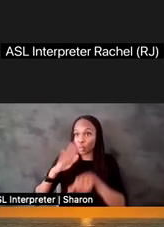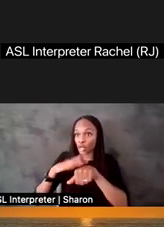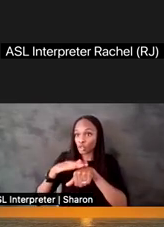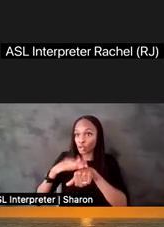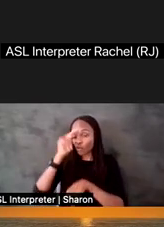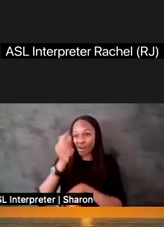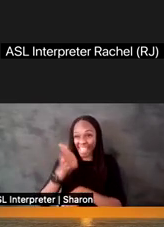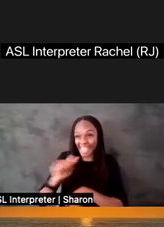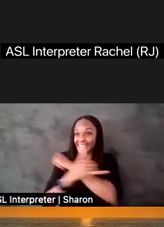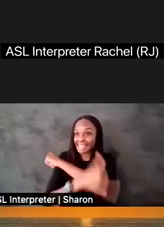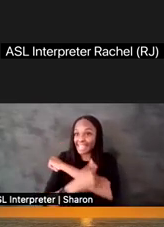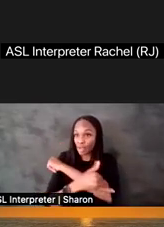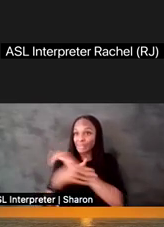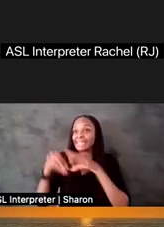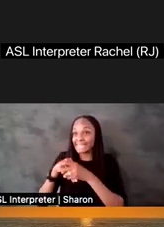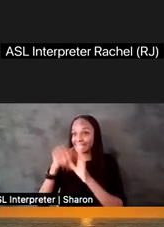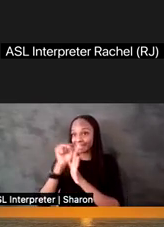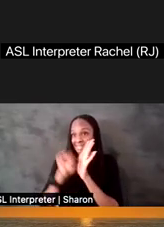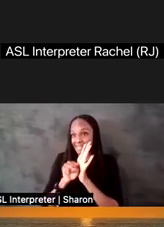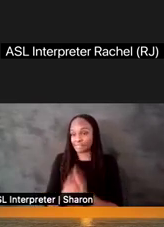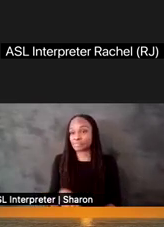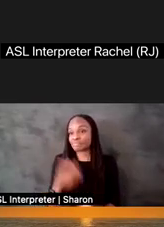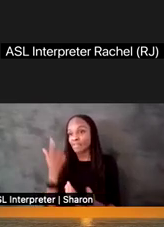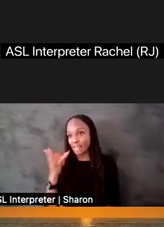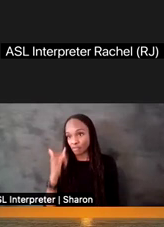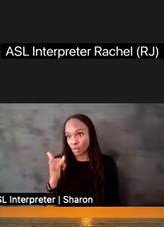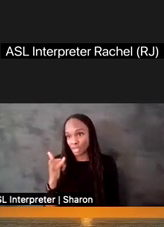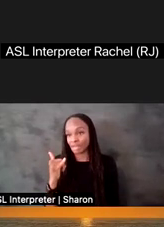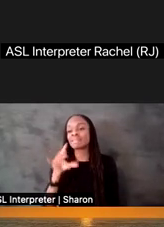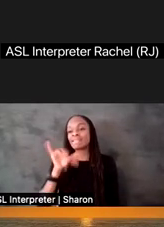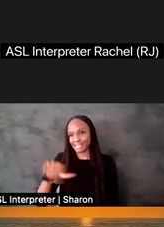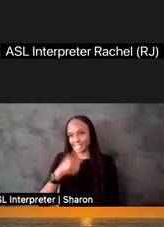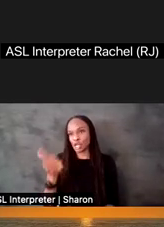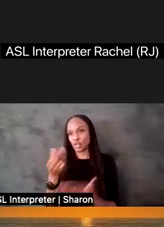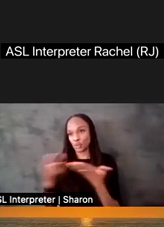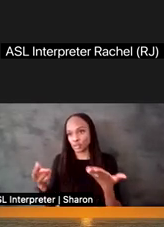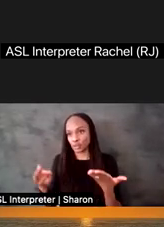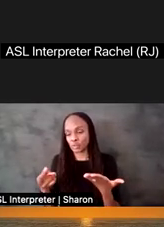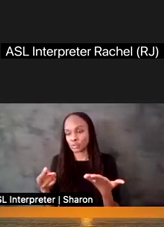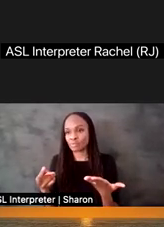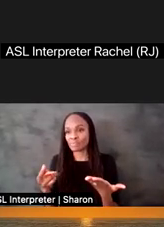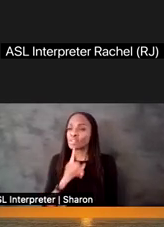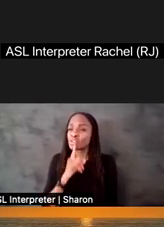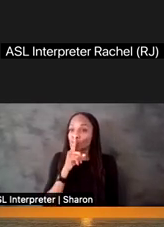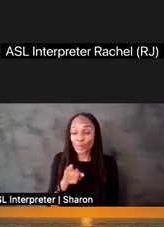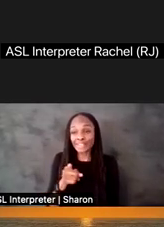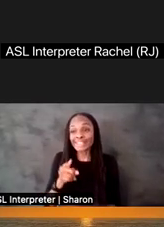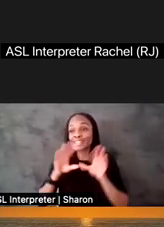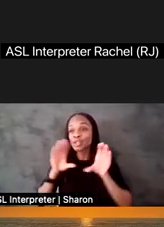any county within the state of California is another resource. So really do your